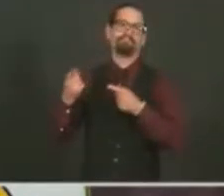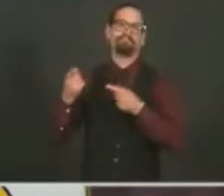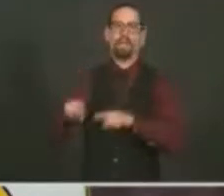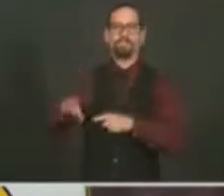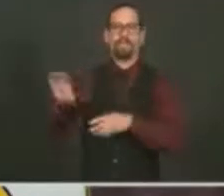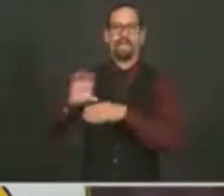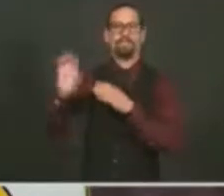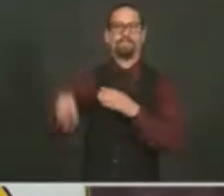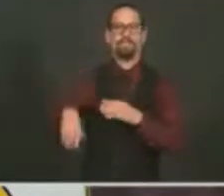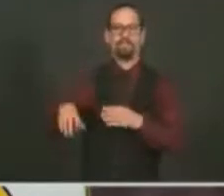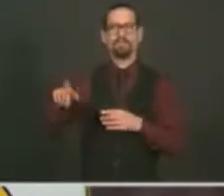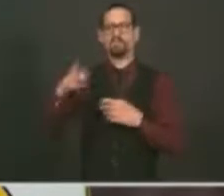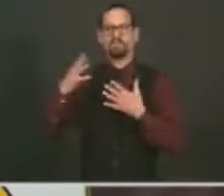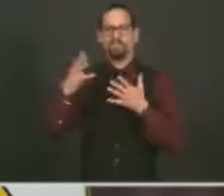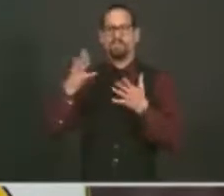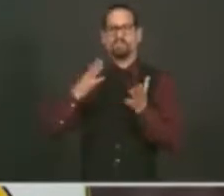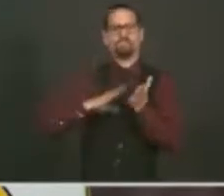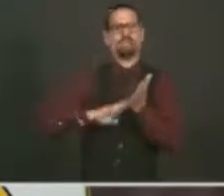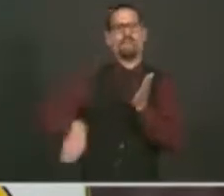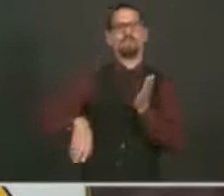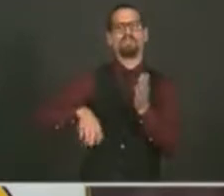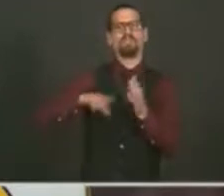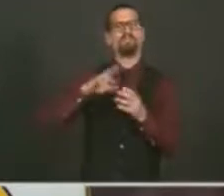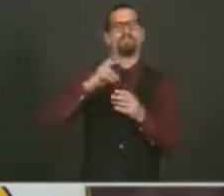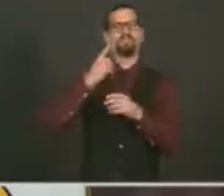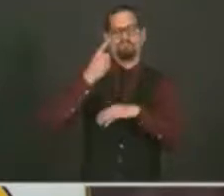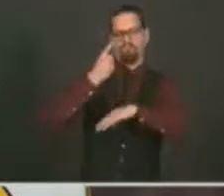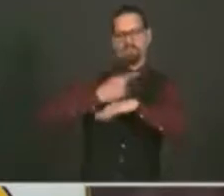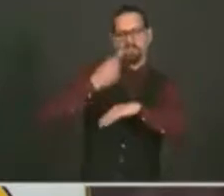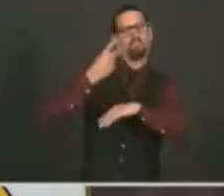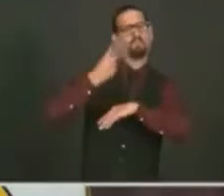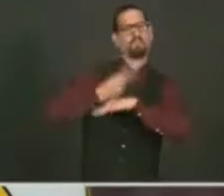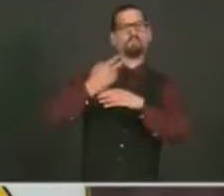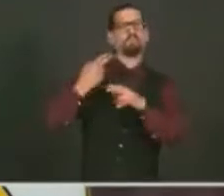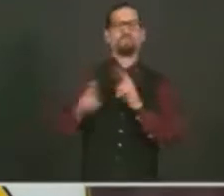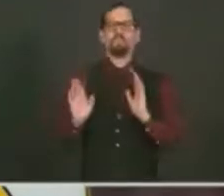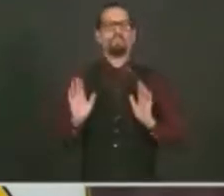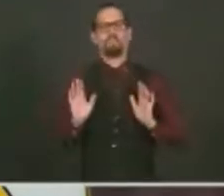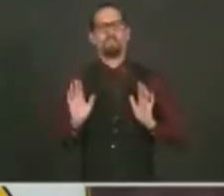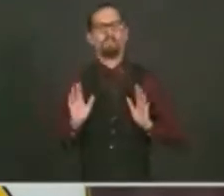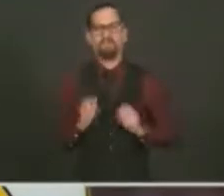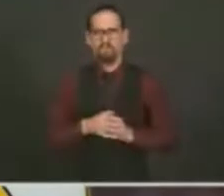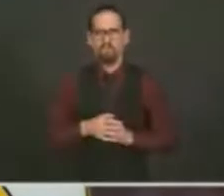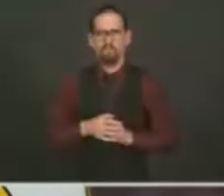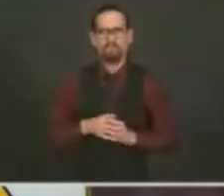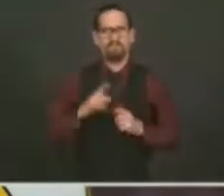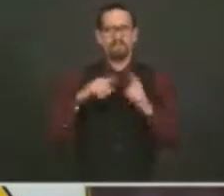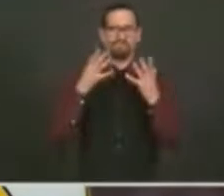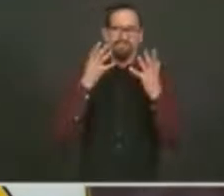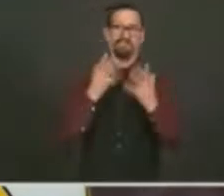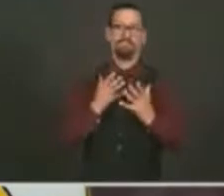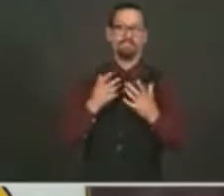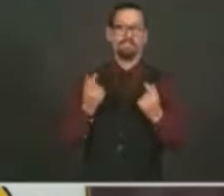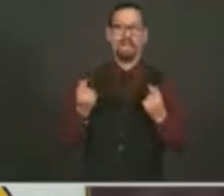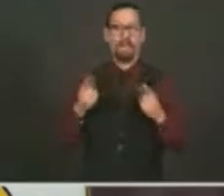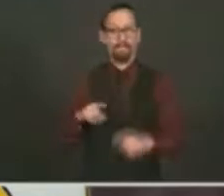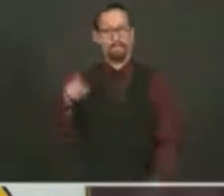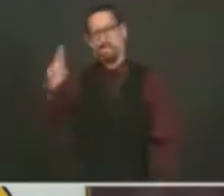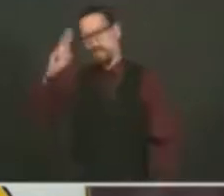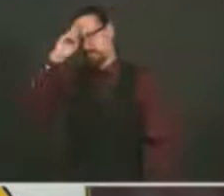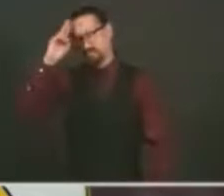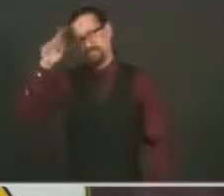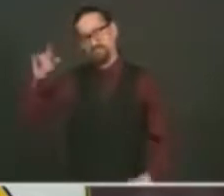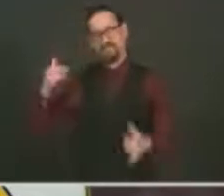within 24 to 48 hours. Unfortunately, what's happening with the hospitalizations is what